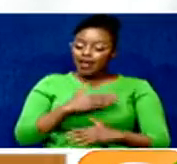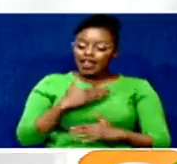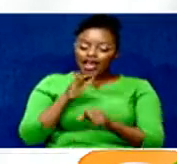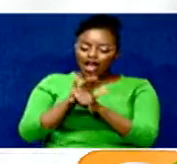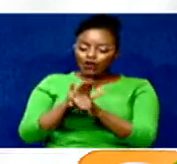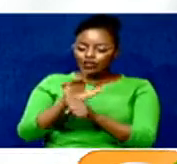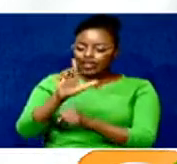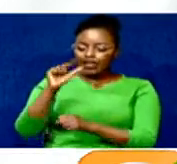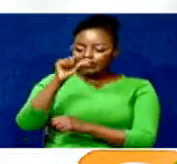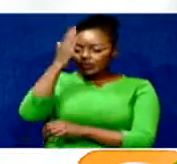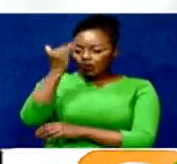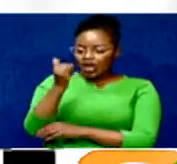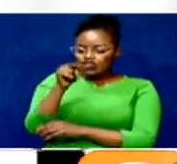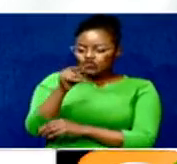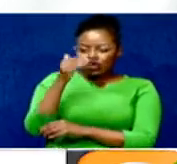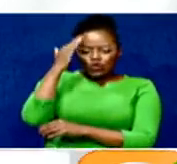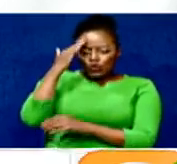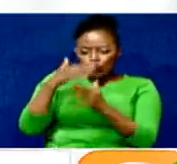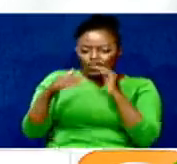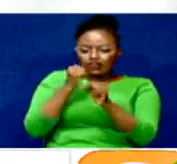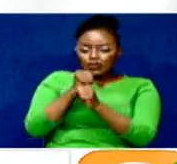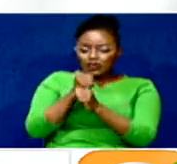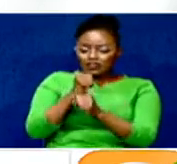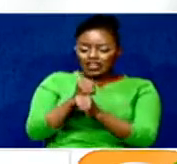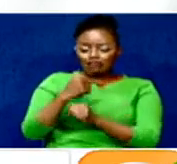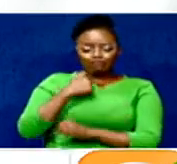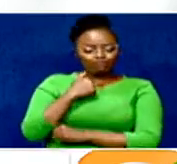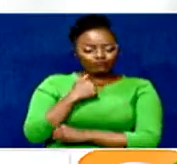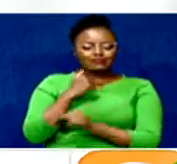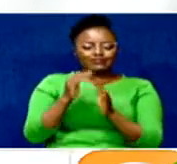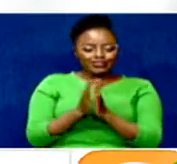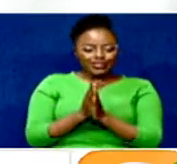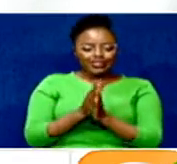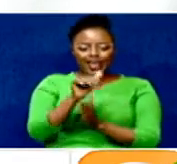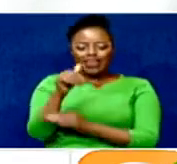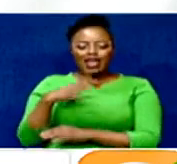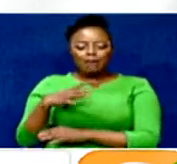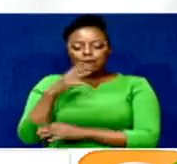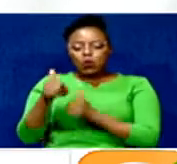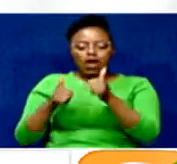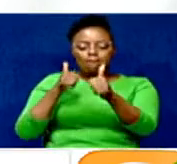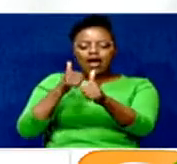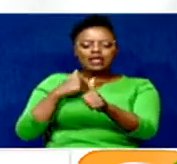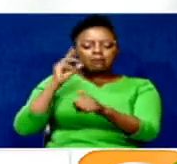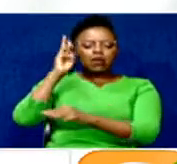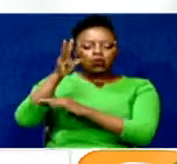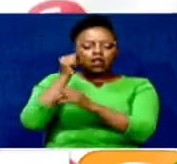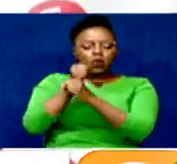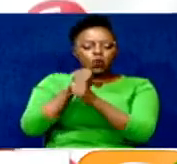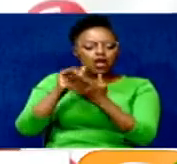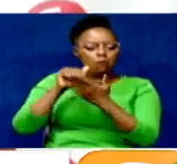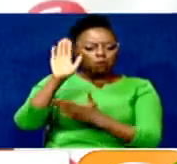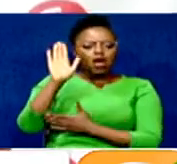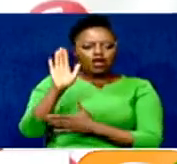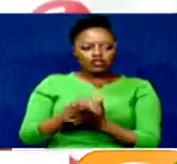much. You don't know what you have done to me, and wengine wenye wako nyuma yangu pia wata work hard.